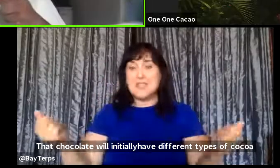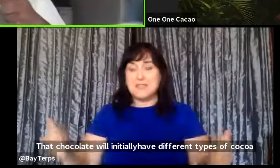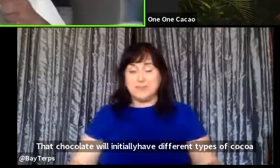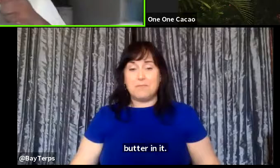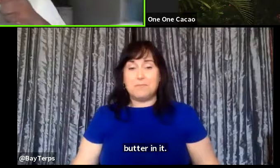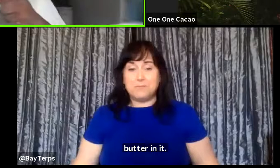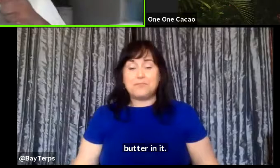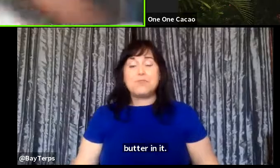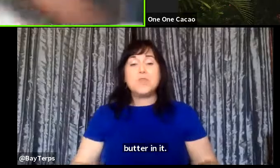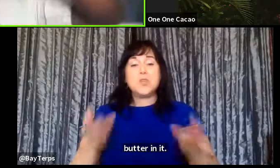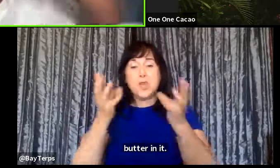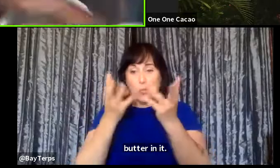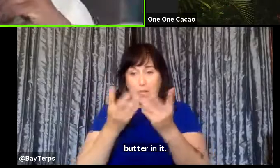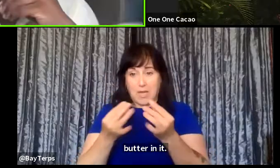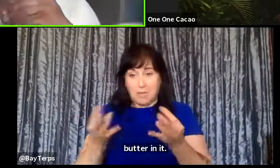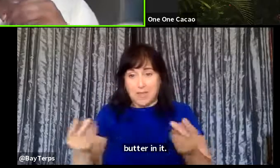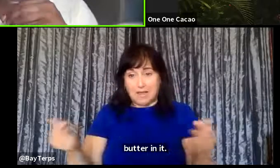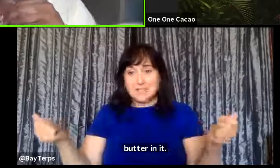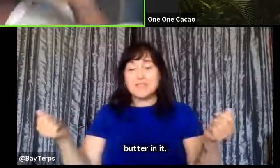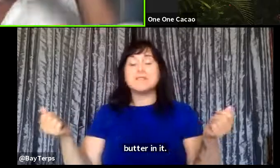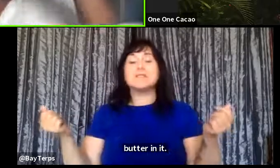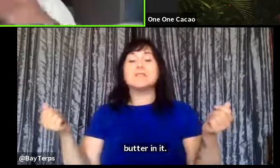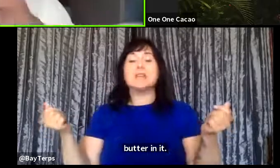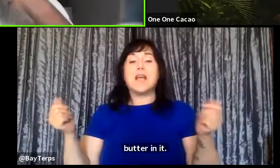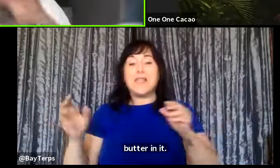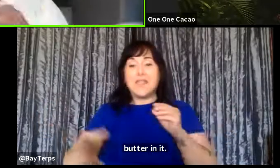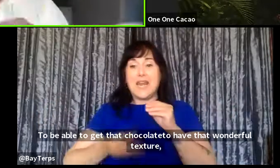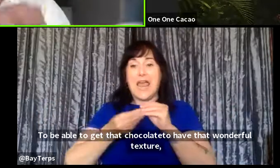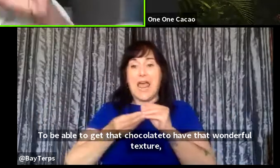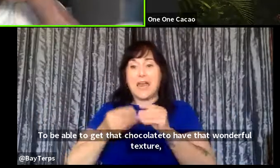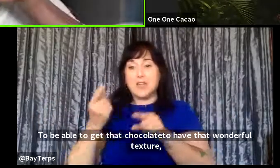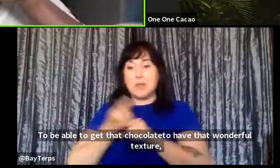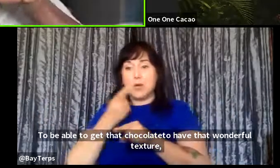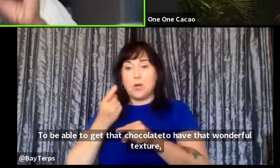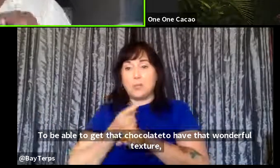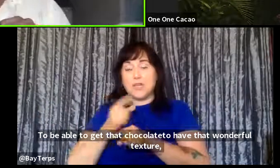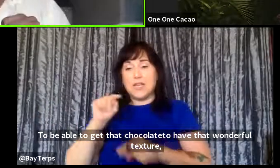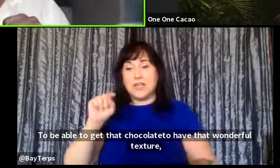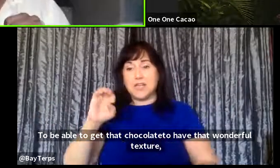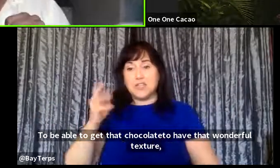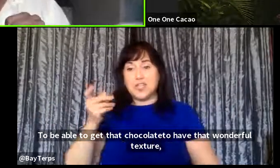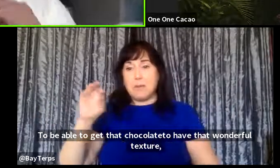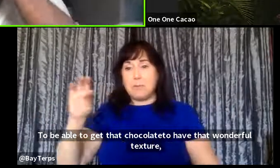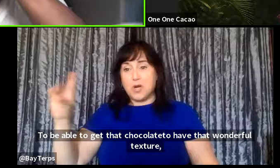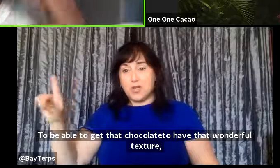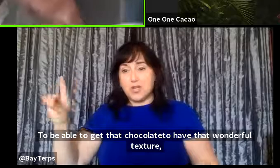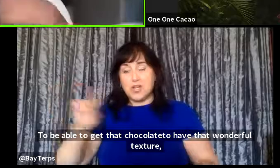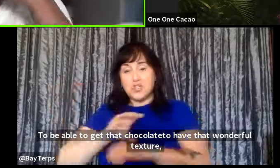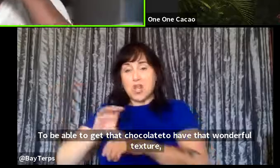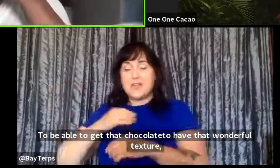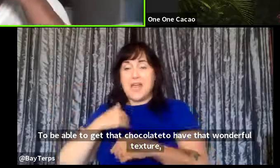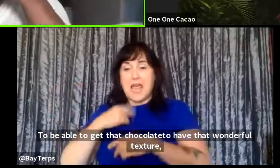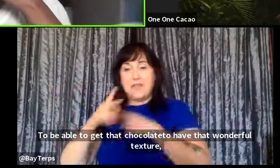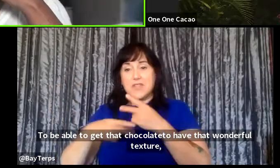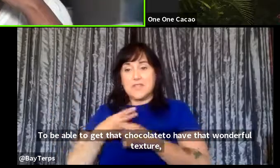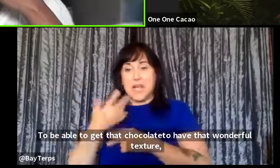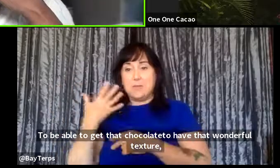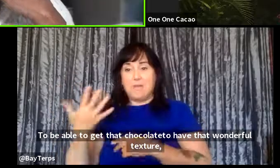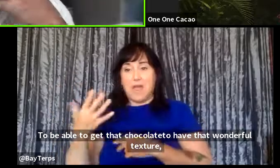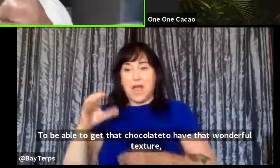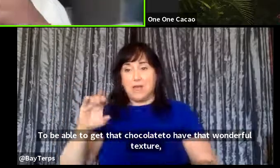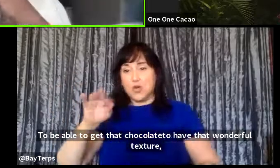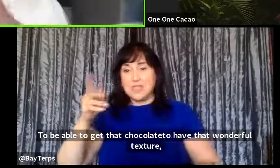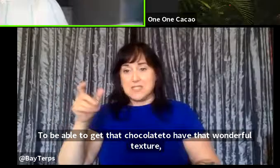We'll melt it down. We'll add slowly but surely our properly tempered chocolate, which has those type 5 crystals in. When that's all incorporated in,